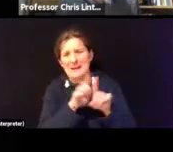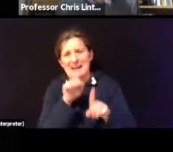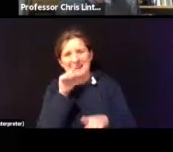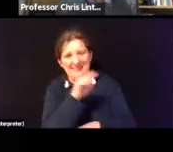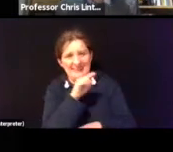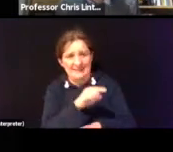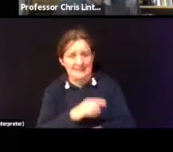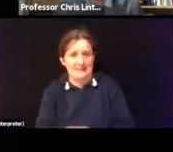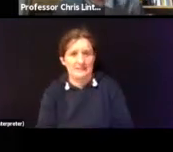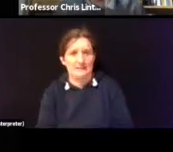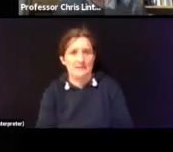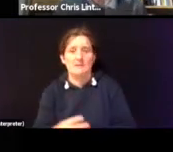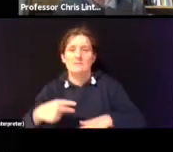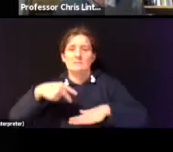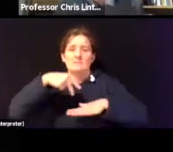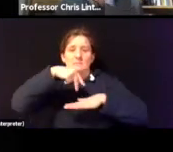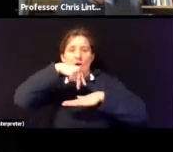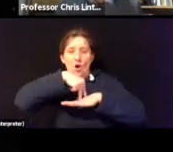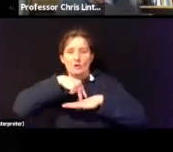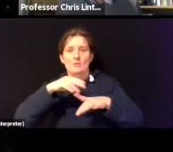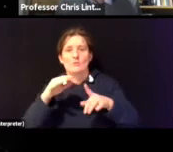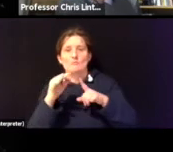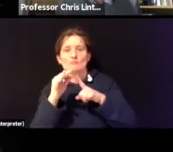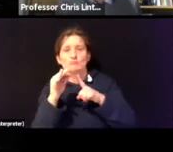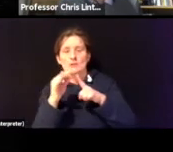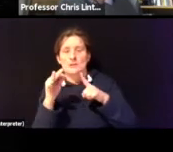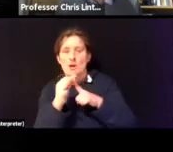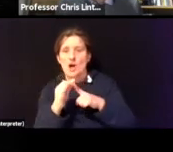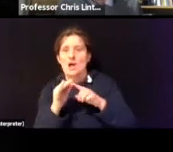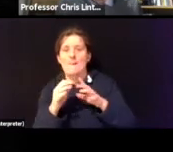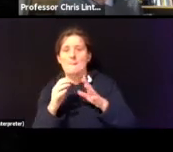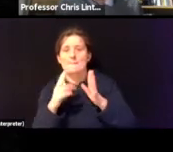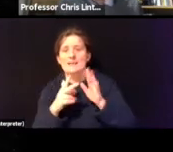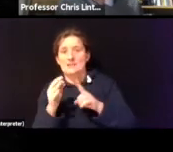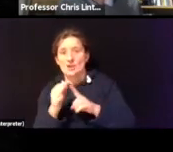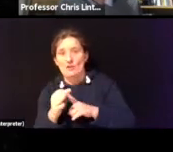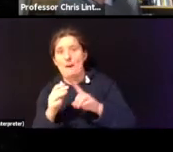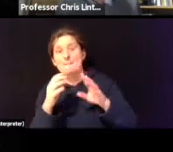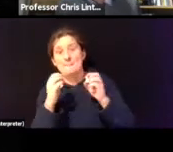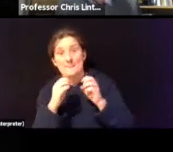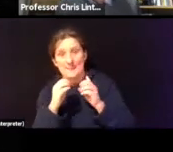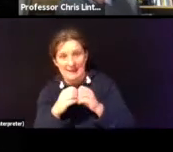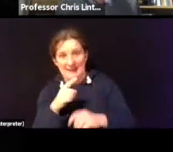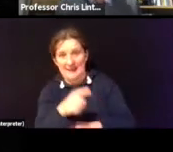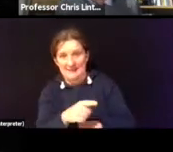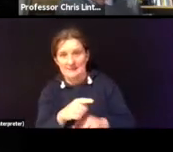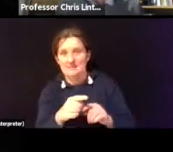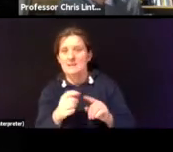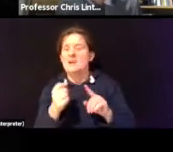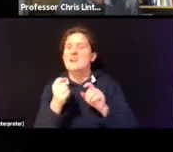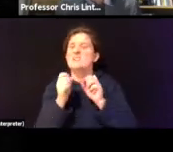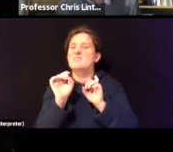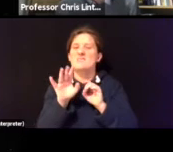to be on a planet called Proxima Centauri b, a planet around our nearest star, which is a little